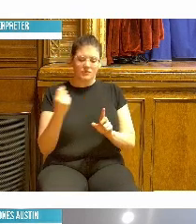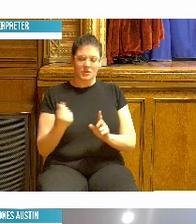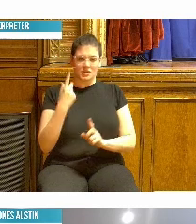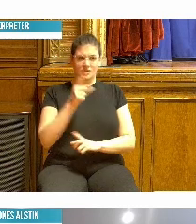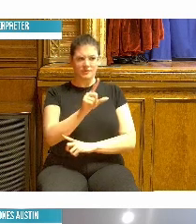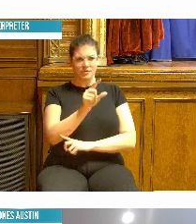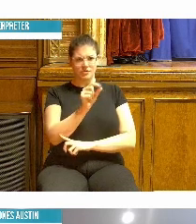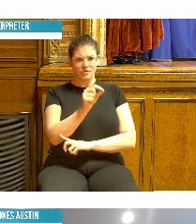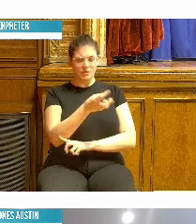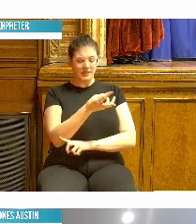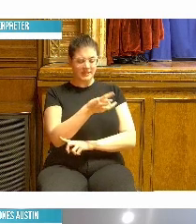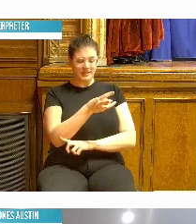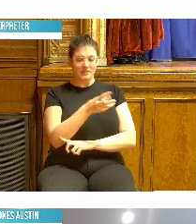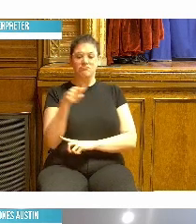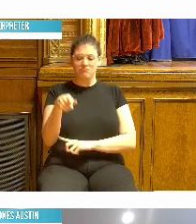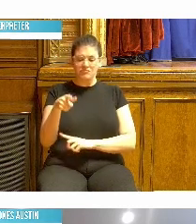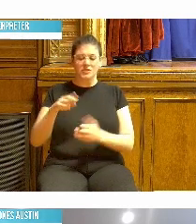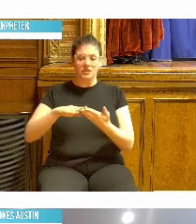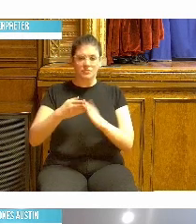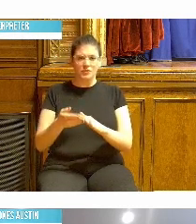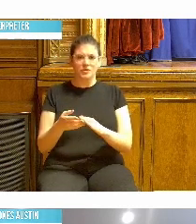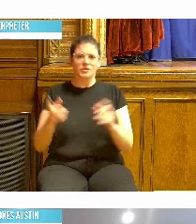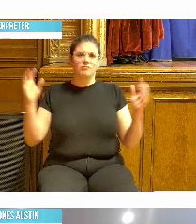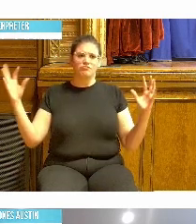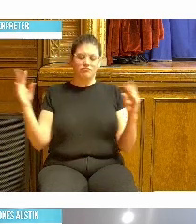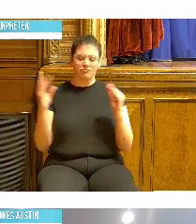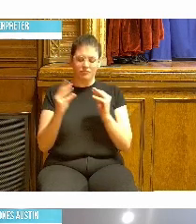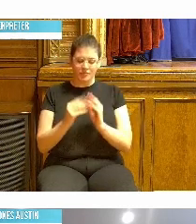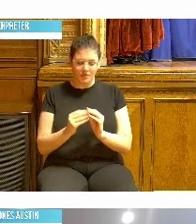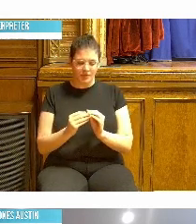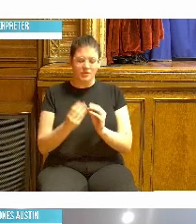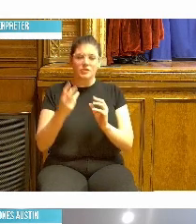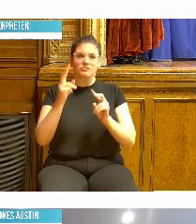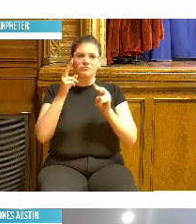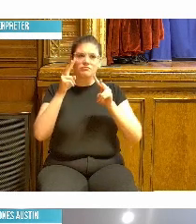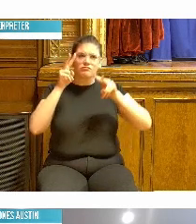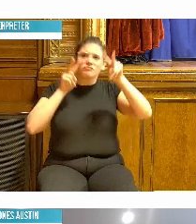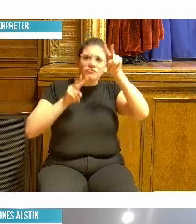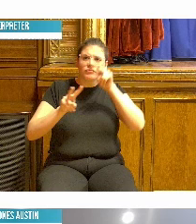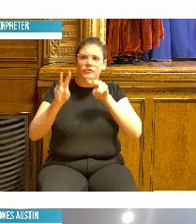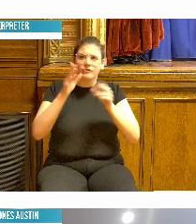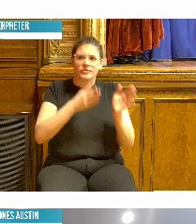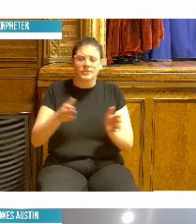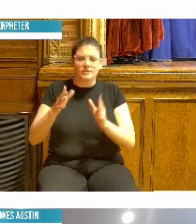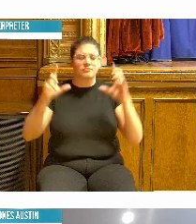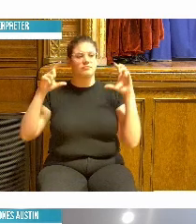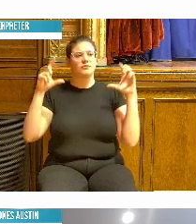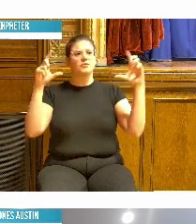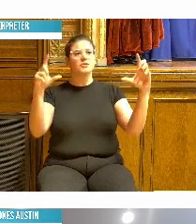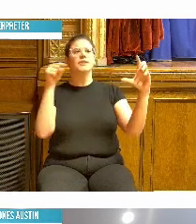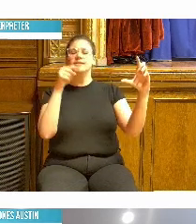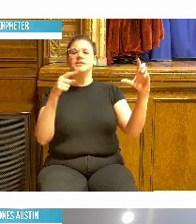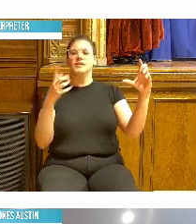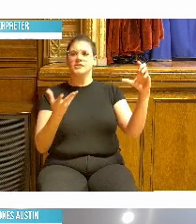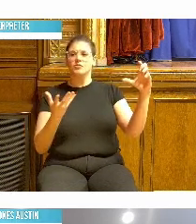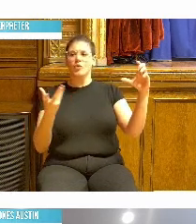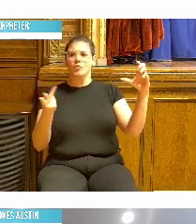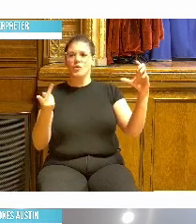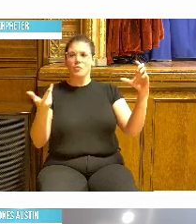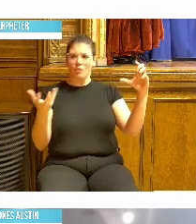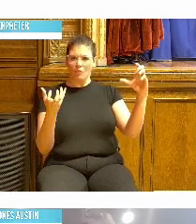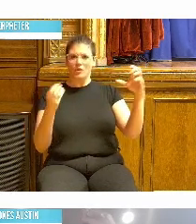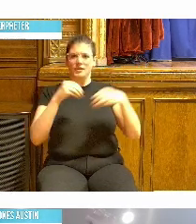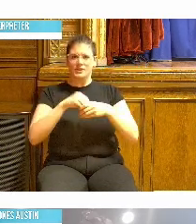developed a vision plan to really say, this is what we want in our neighborhood. And out of that, we've been able to build some great community